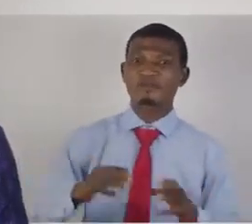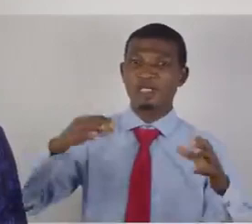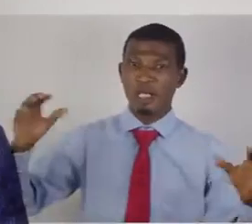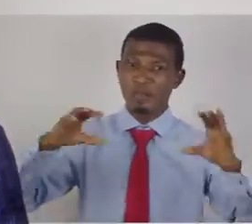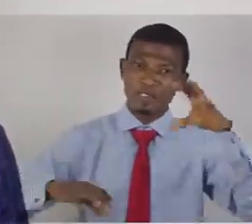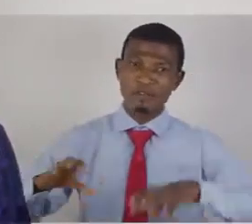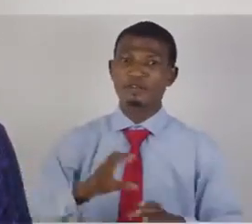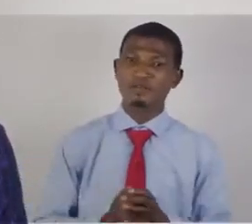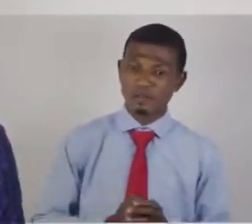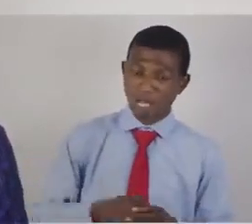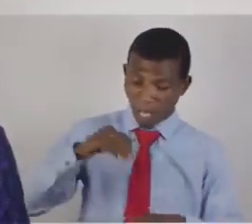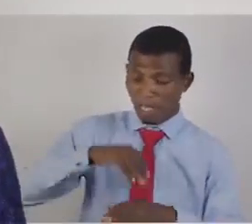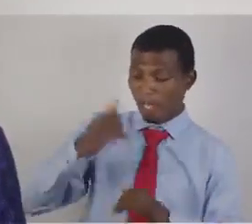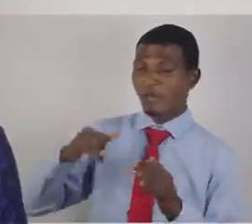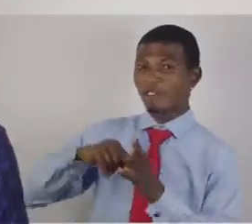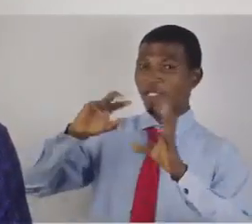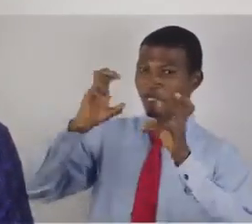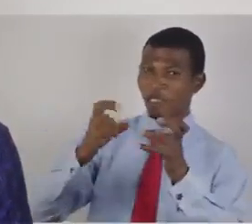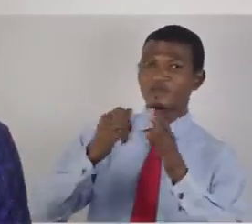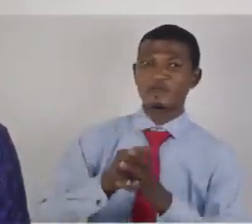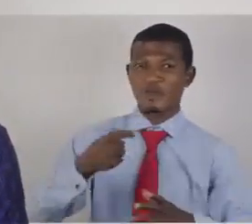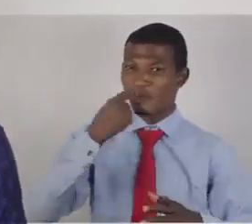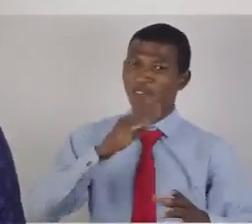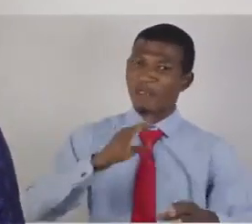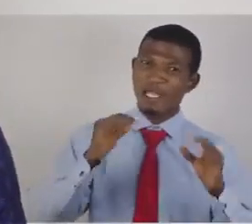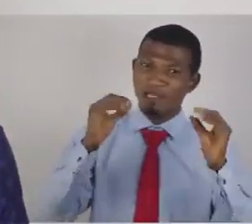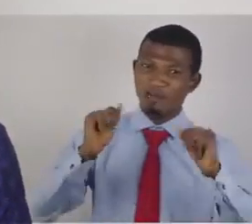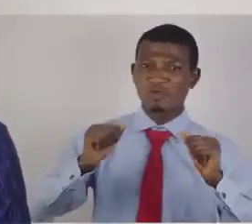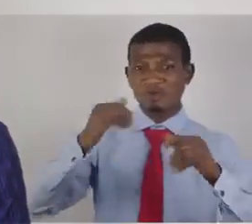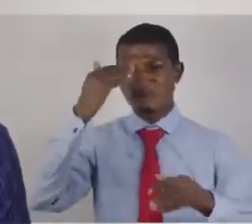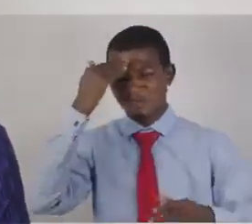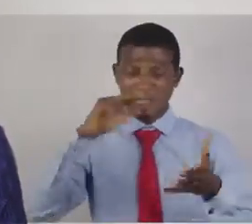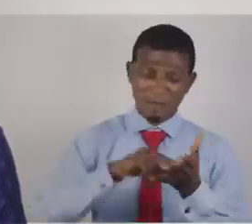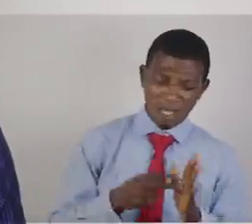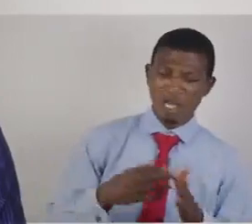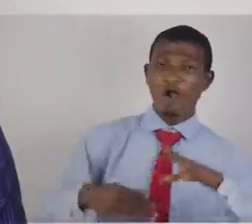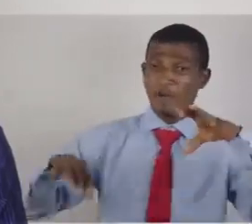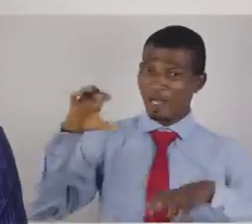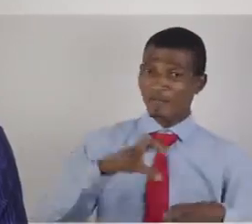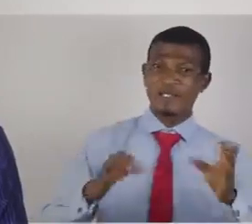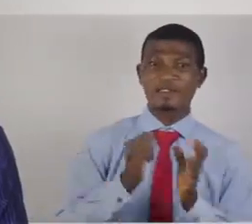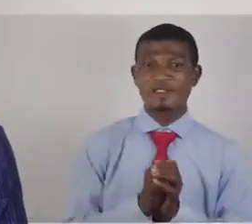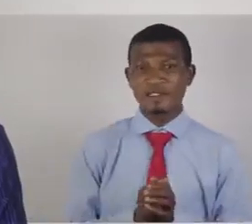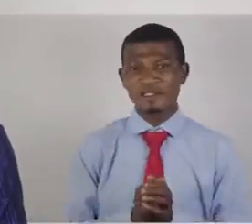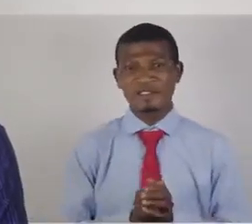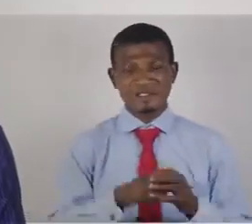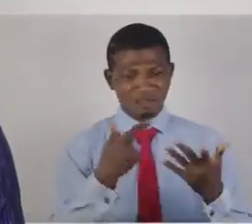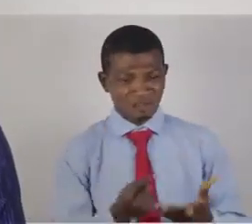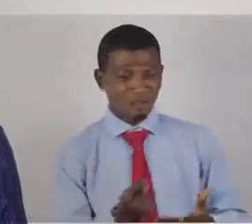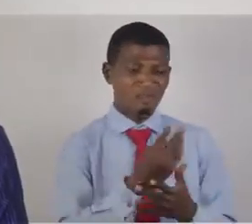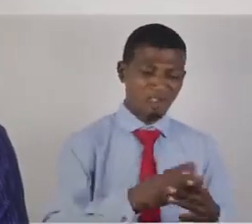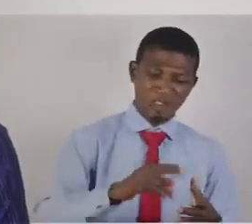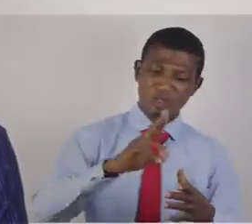to Chemistry. At the end of this topic, you should have known the meaning and definition of chemistry,